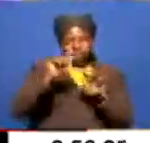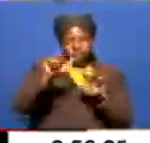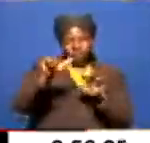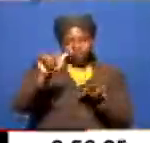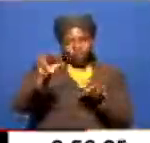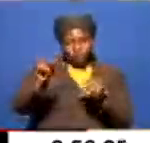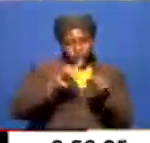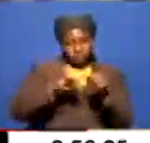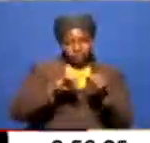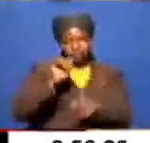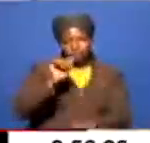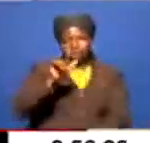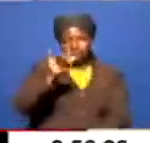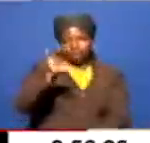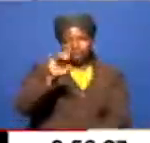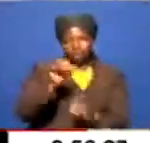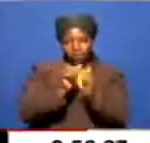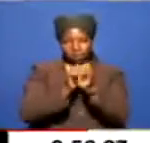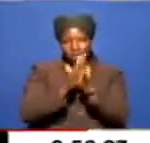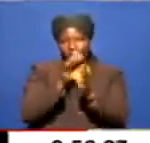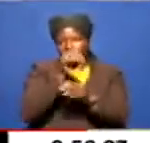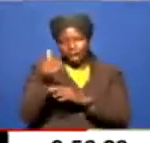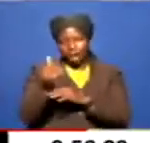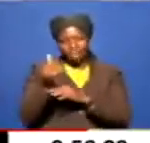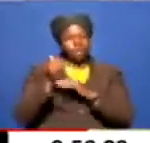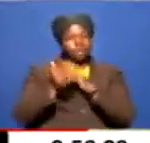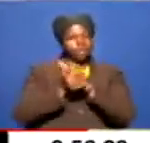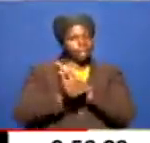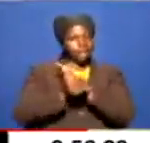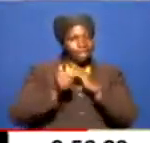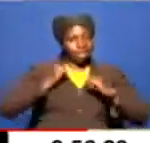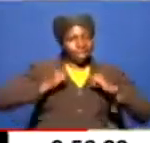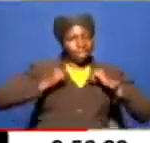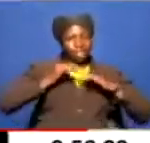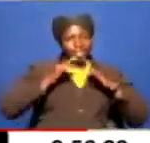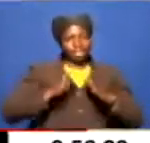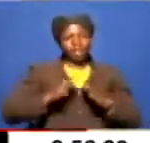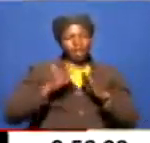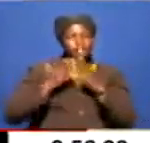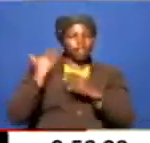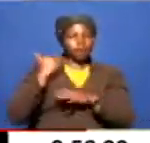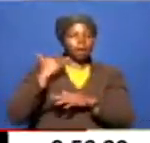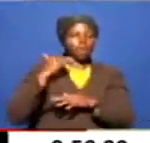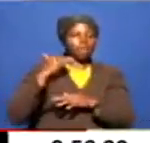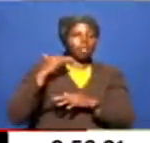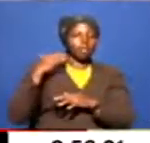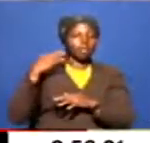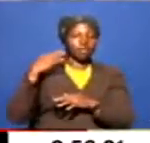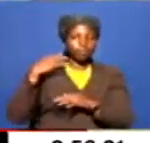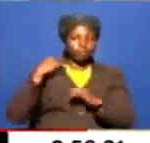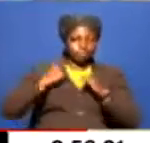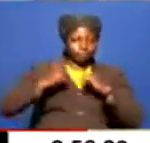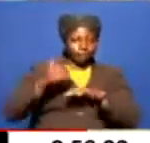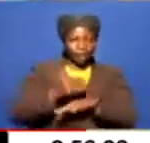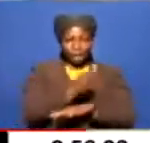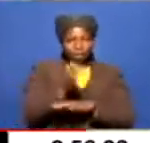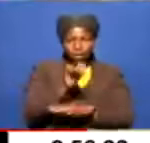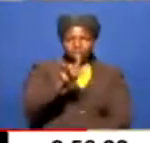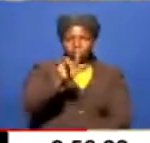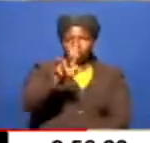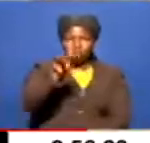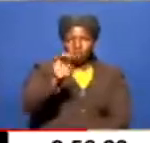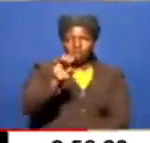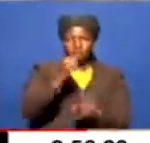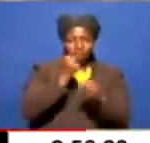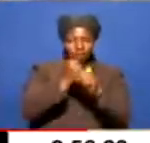Ali Support, among other elite athletes. Former World Marathon Champion Luke Kibet will line up in the men's 10-kilometer race